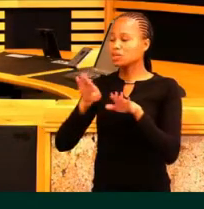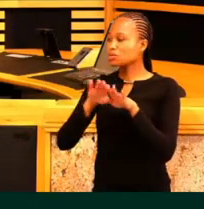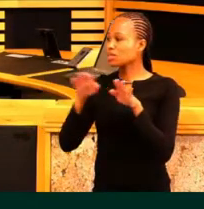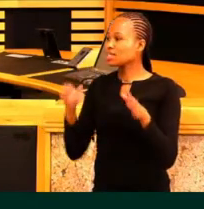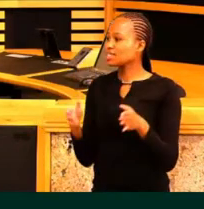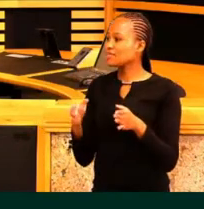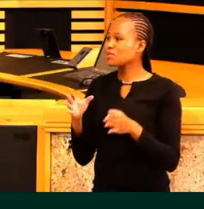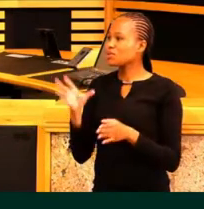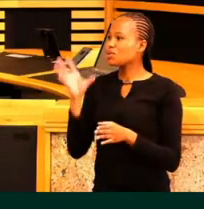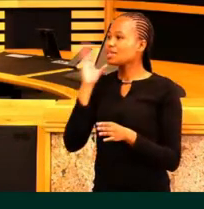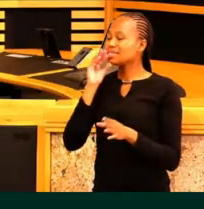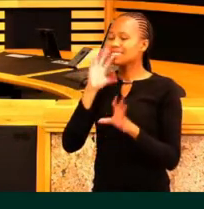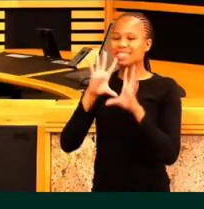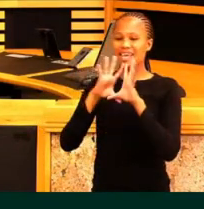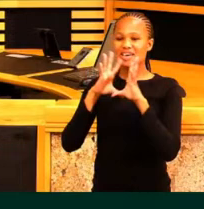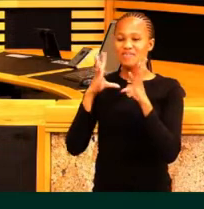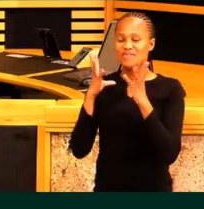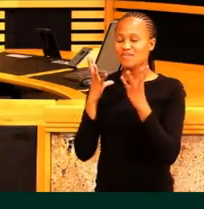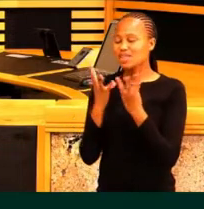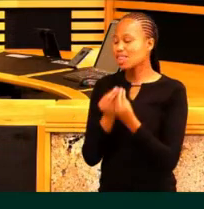but it was